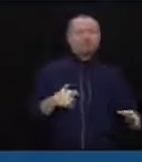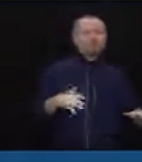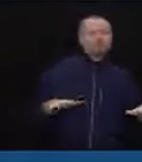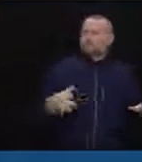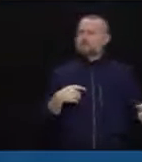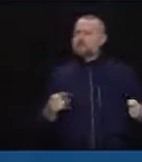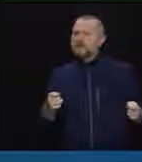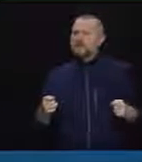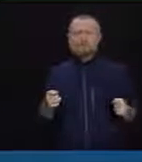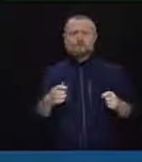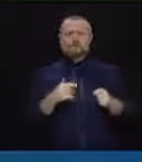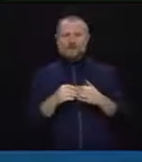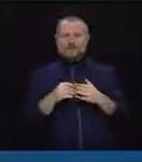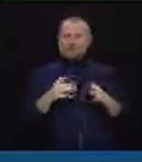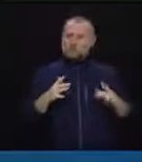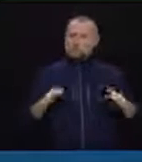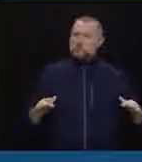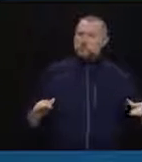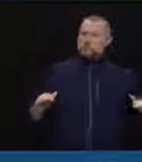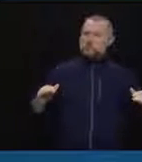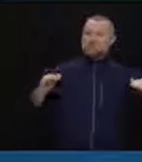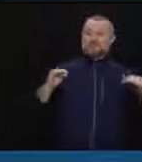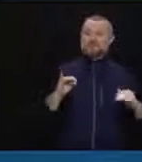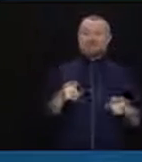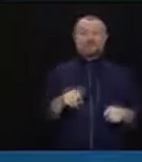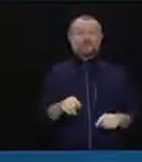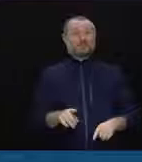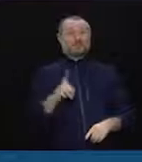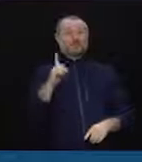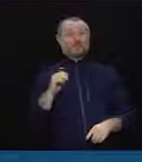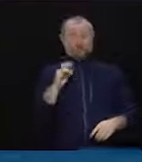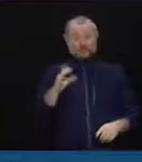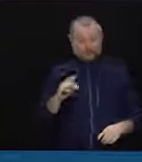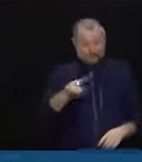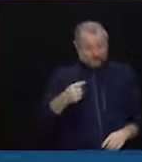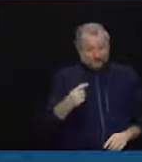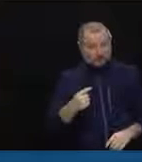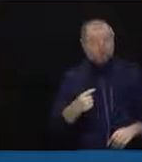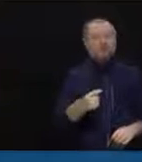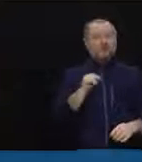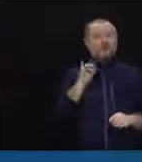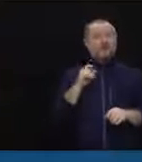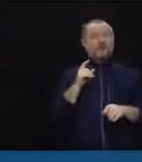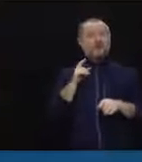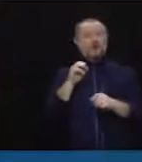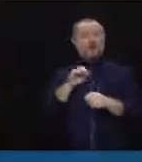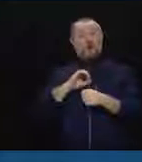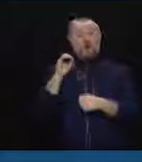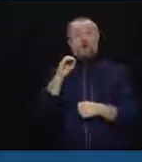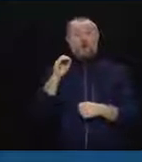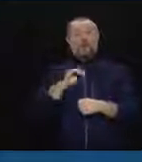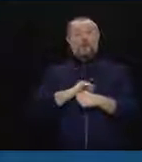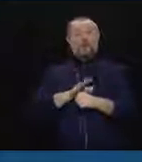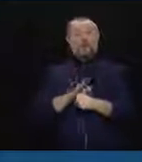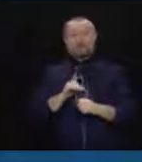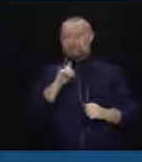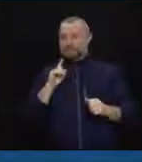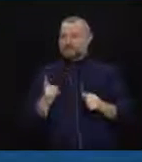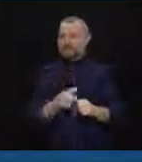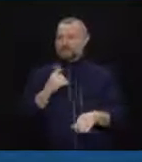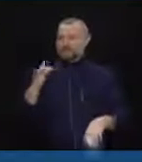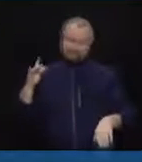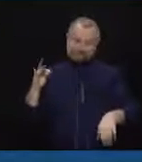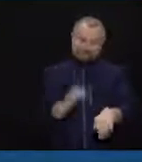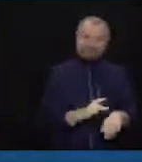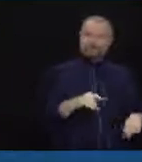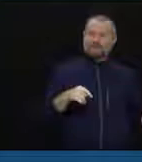weeks. By December 1st, again, our first case of Omicron had just hit there. We were already deploying the National Guard to help our nursing